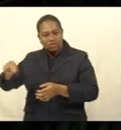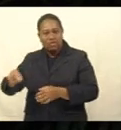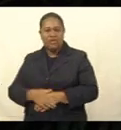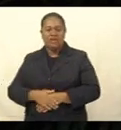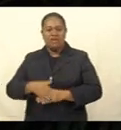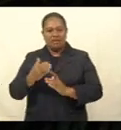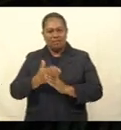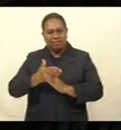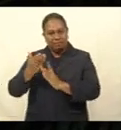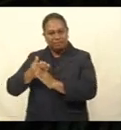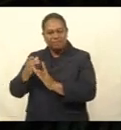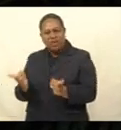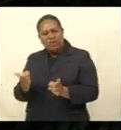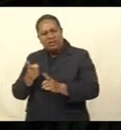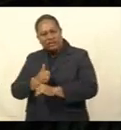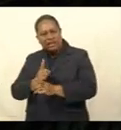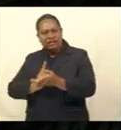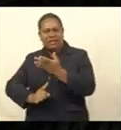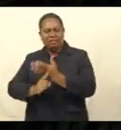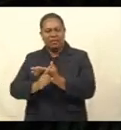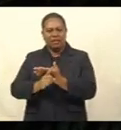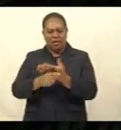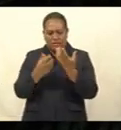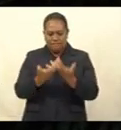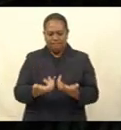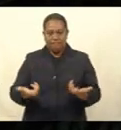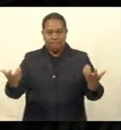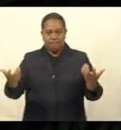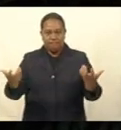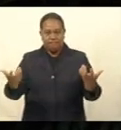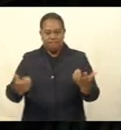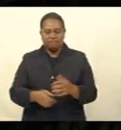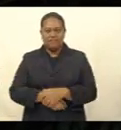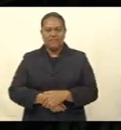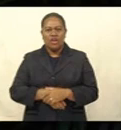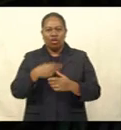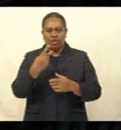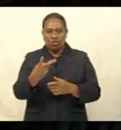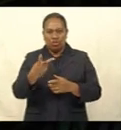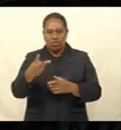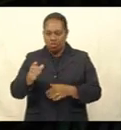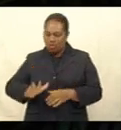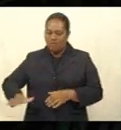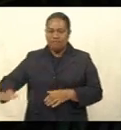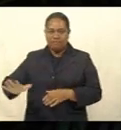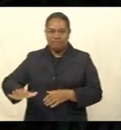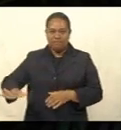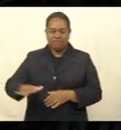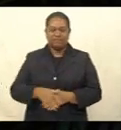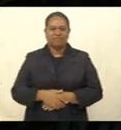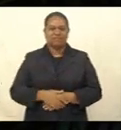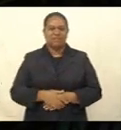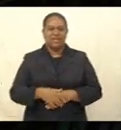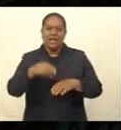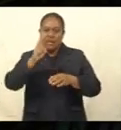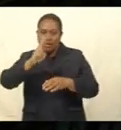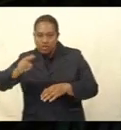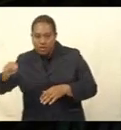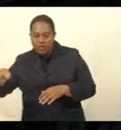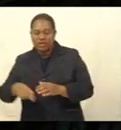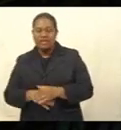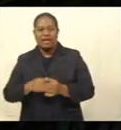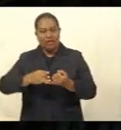lockdown zones will revert into two separate containment areas. Now, the Suva containment area and the Nosori containment